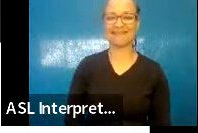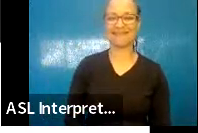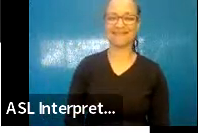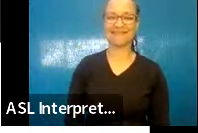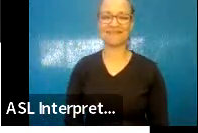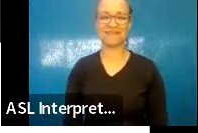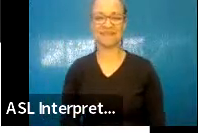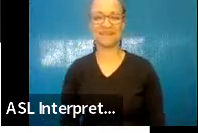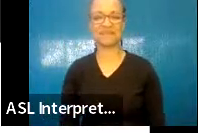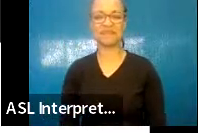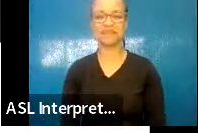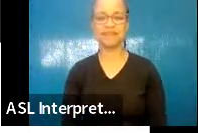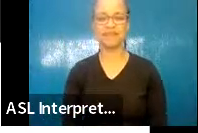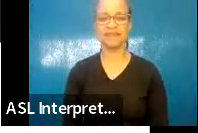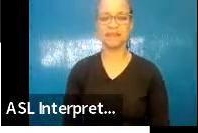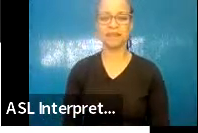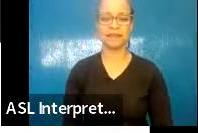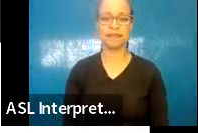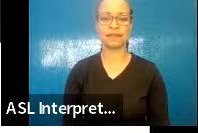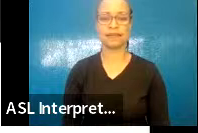del Condado de Alameda.